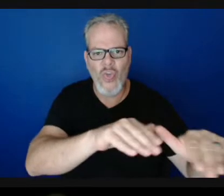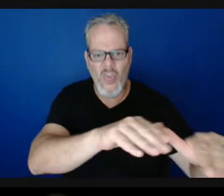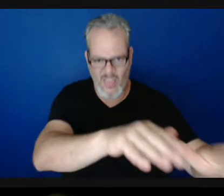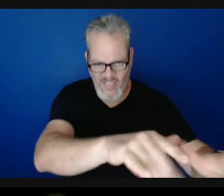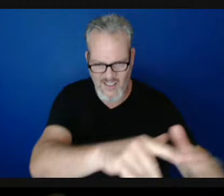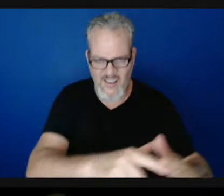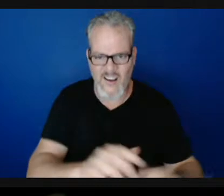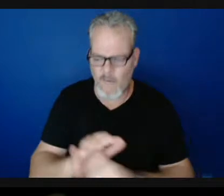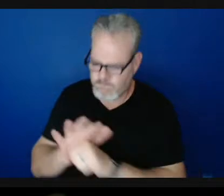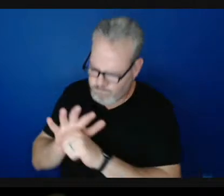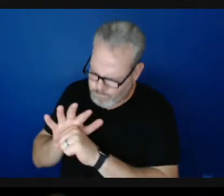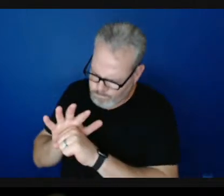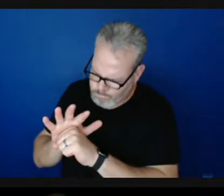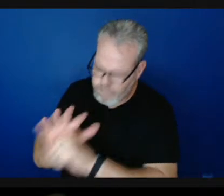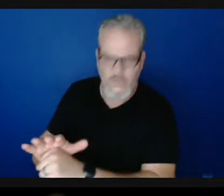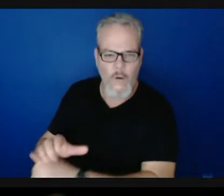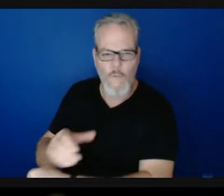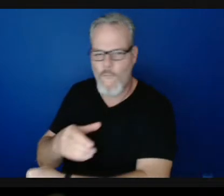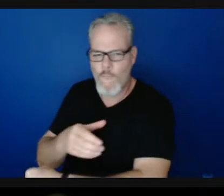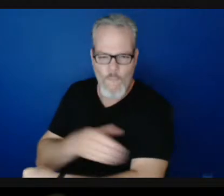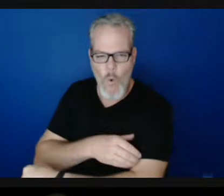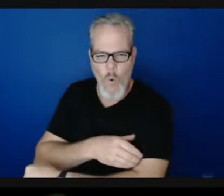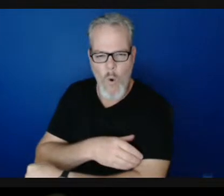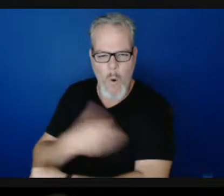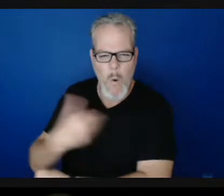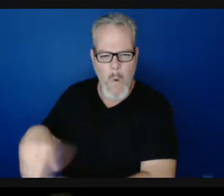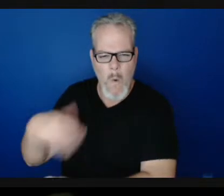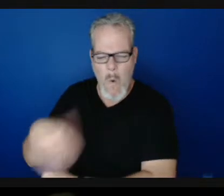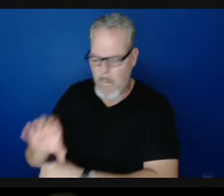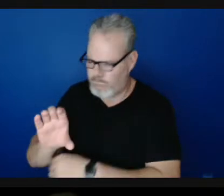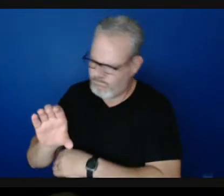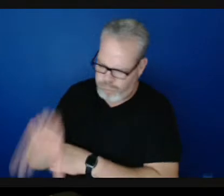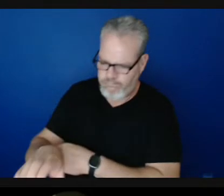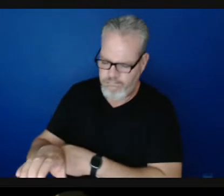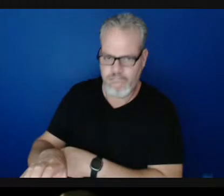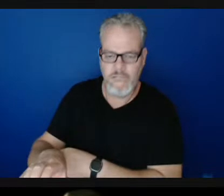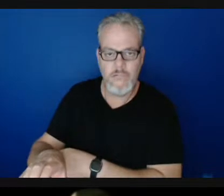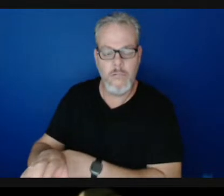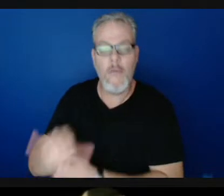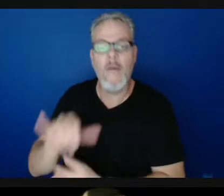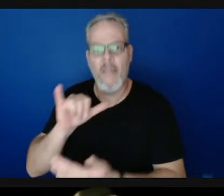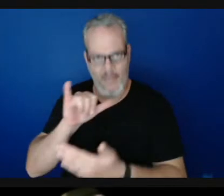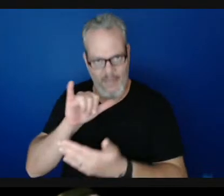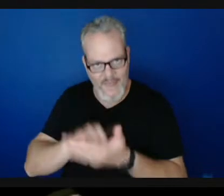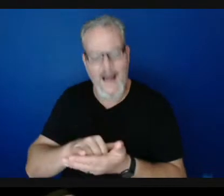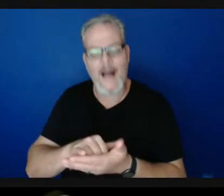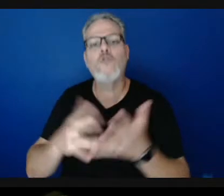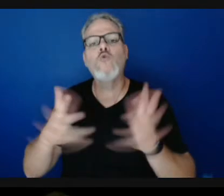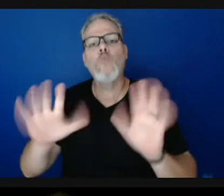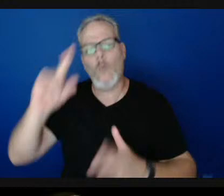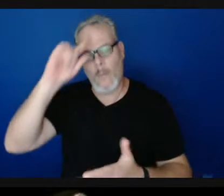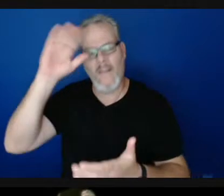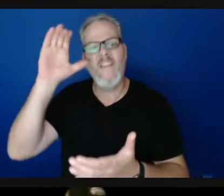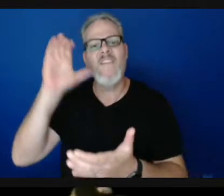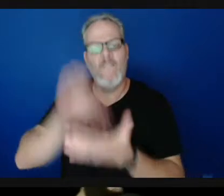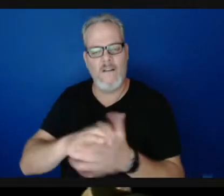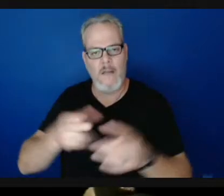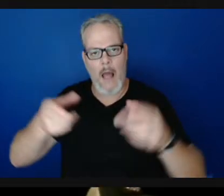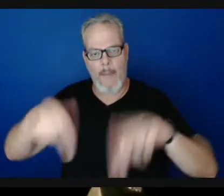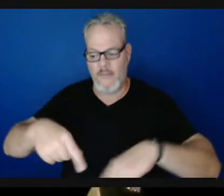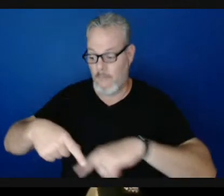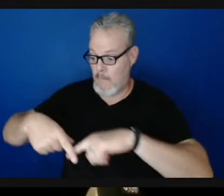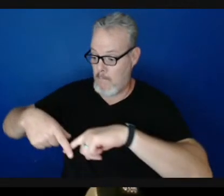again. And that's what they believe was happening during the pauses, was that pressure was building up enough to